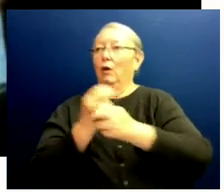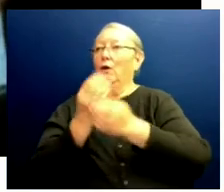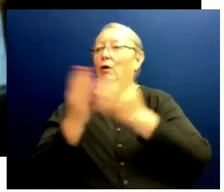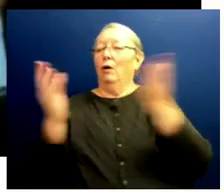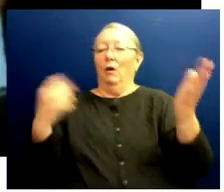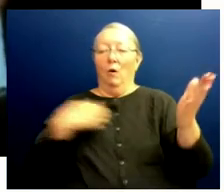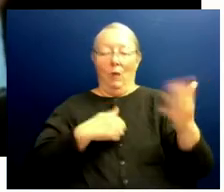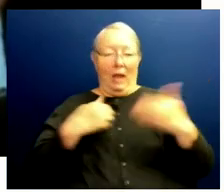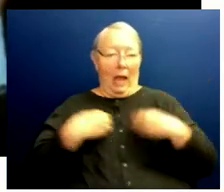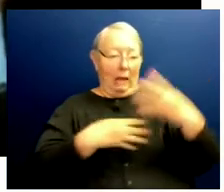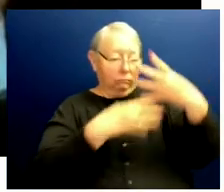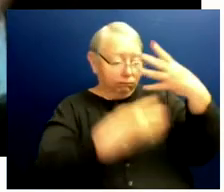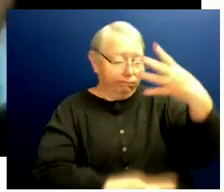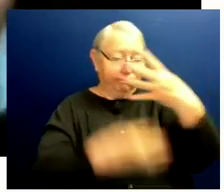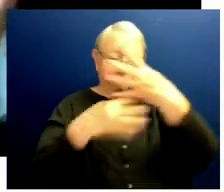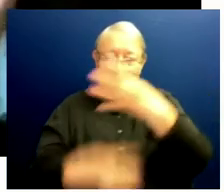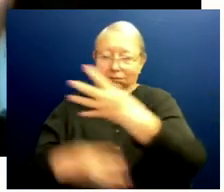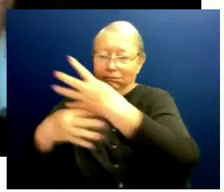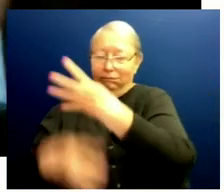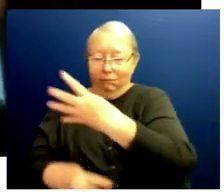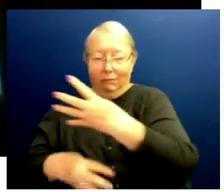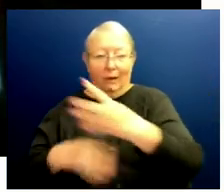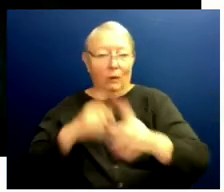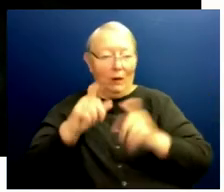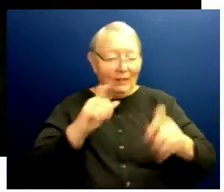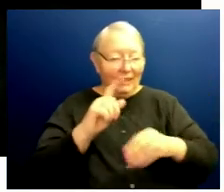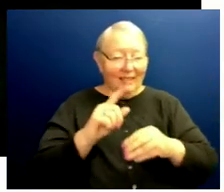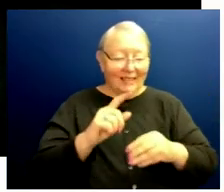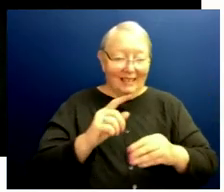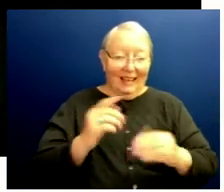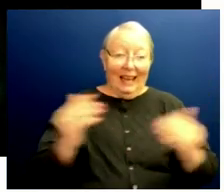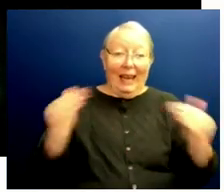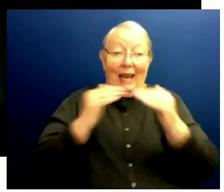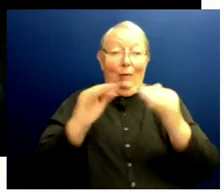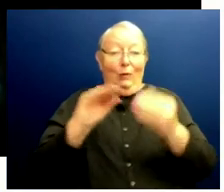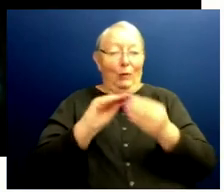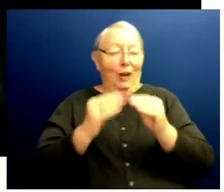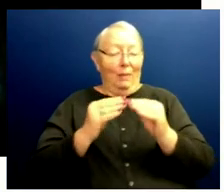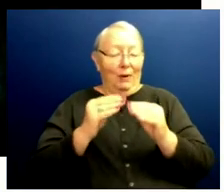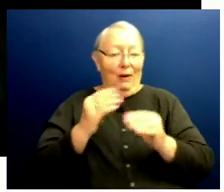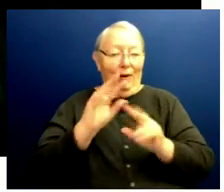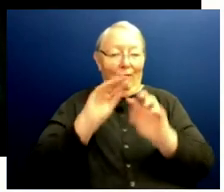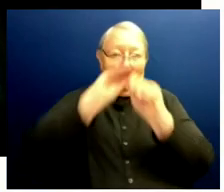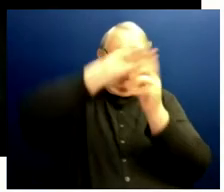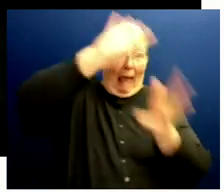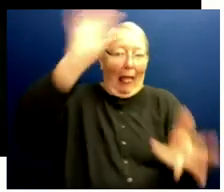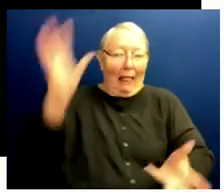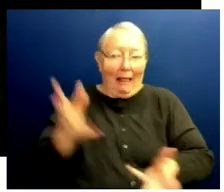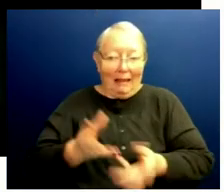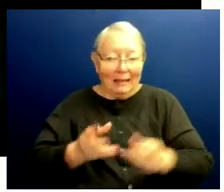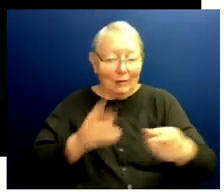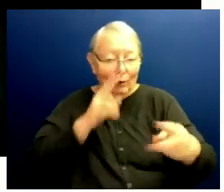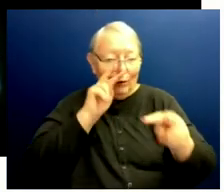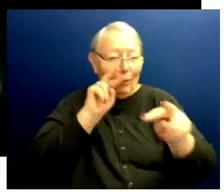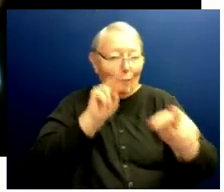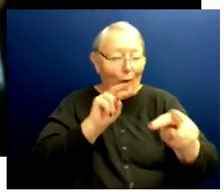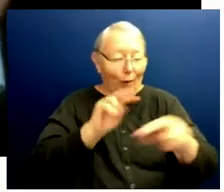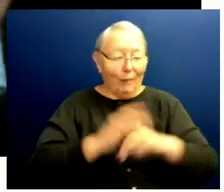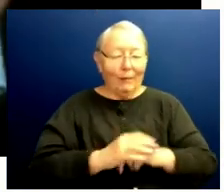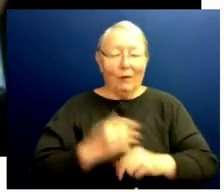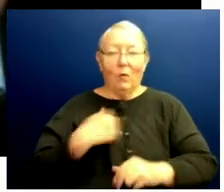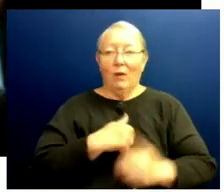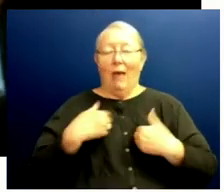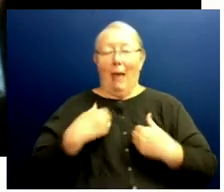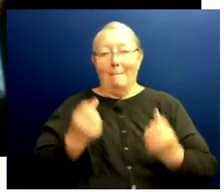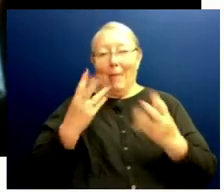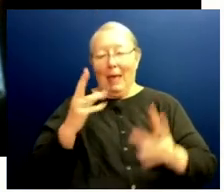many questions as the galaxies you observed. So I want to get into them. We've had just an incredible number of people who had some extra